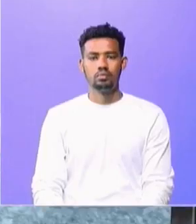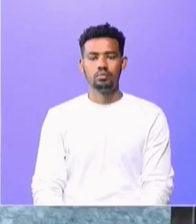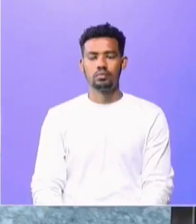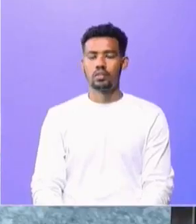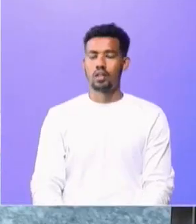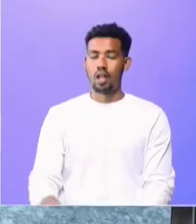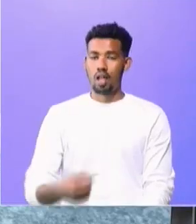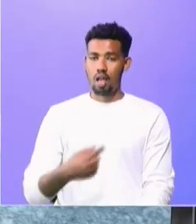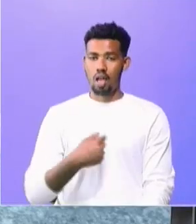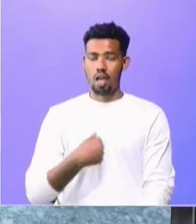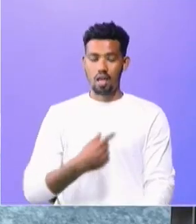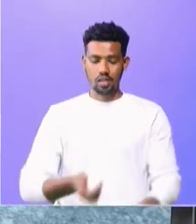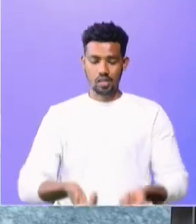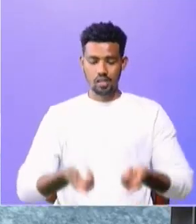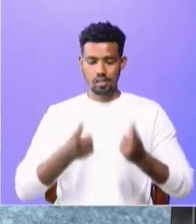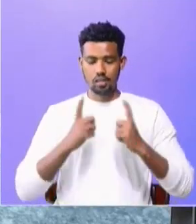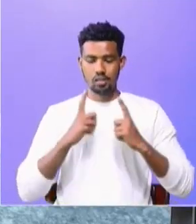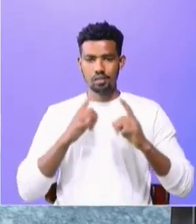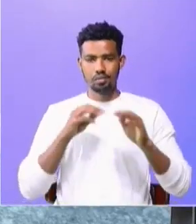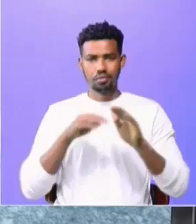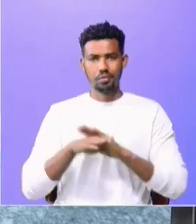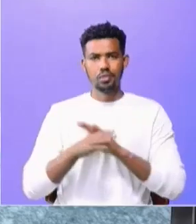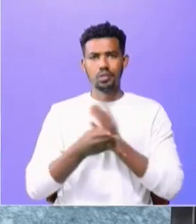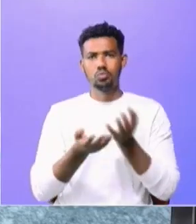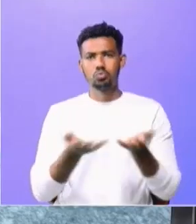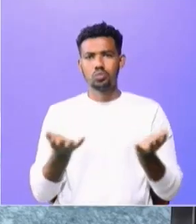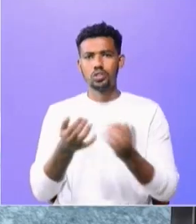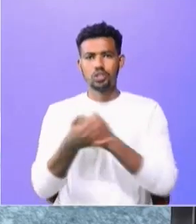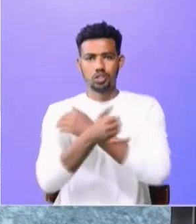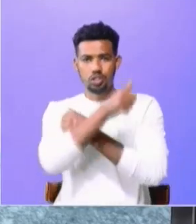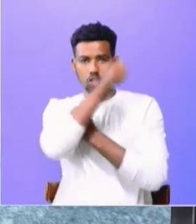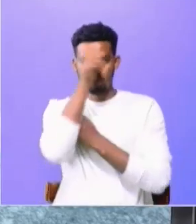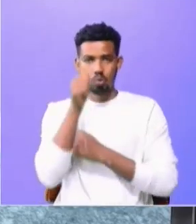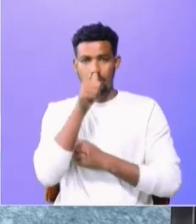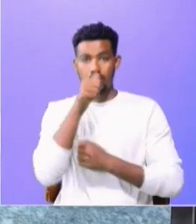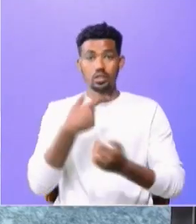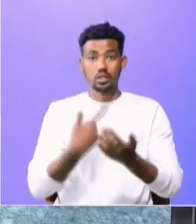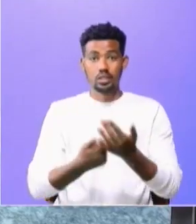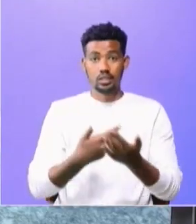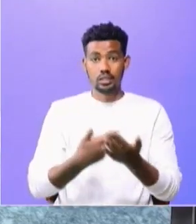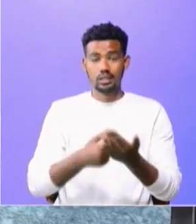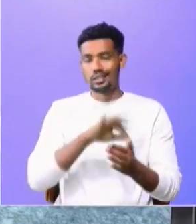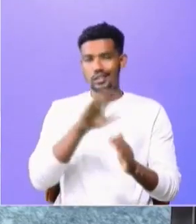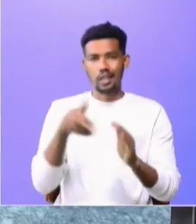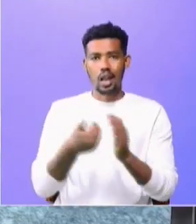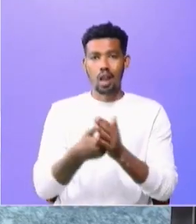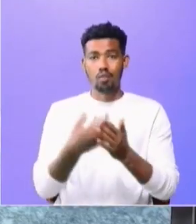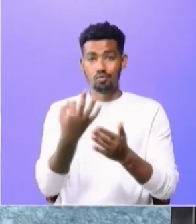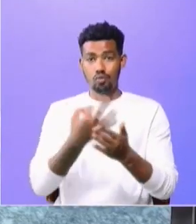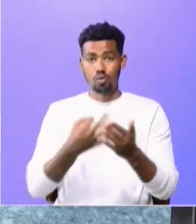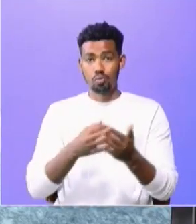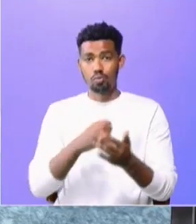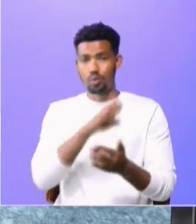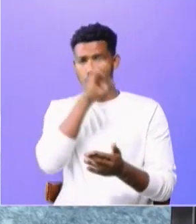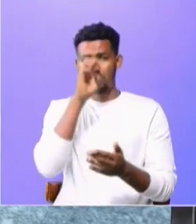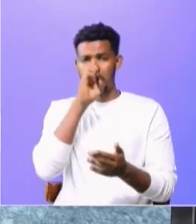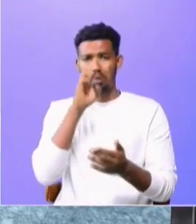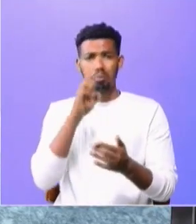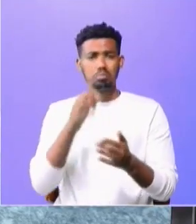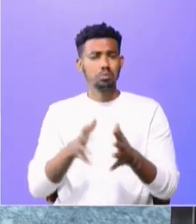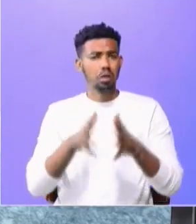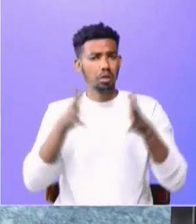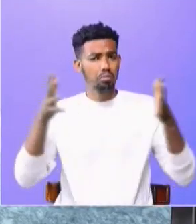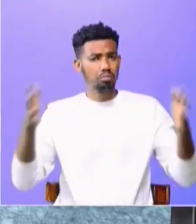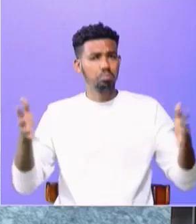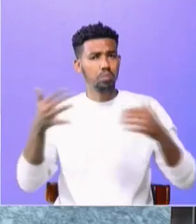I live in Ethiopia. This is a general form because Ethiopia is a wide country. There